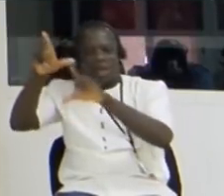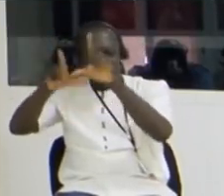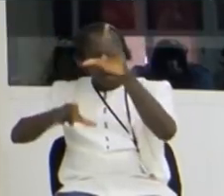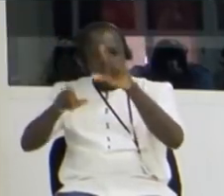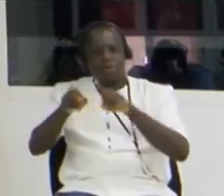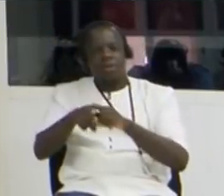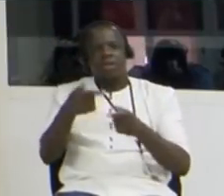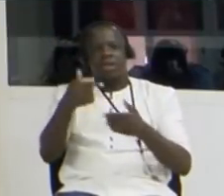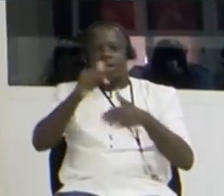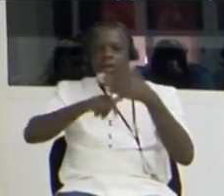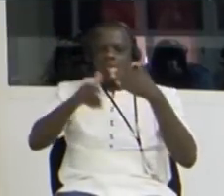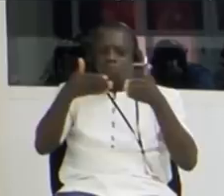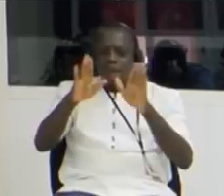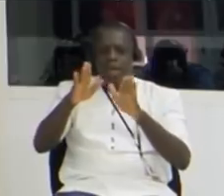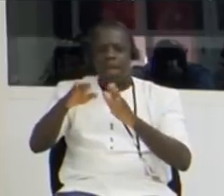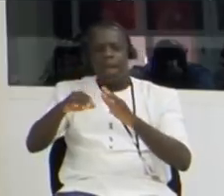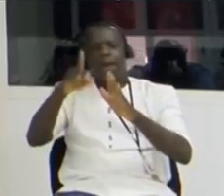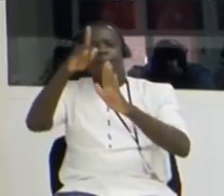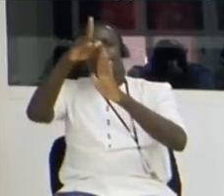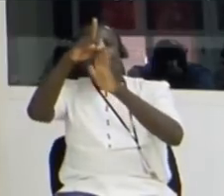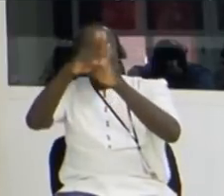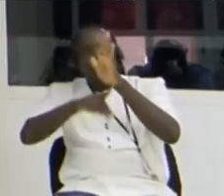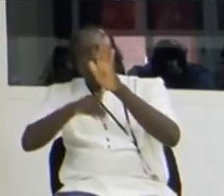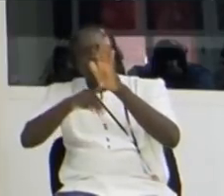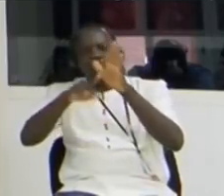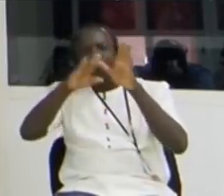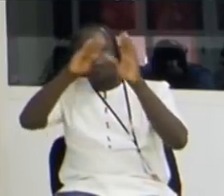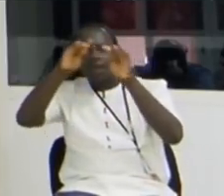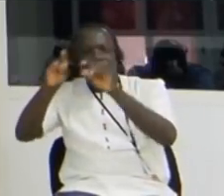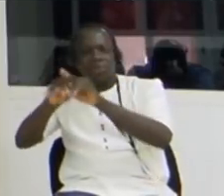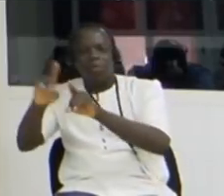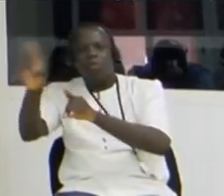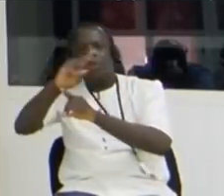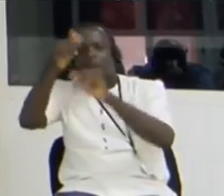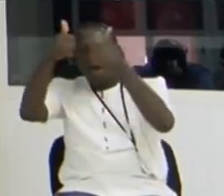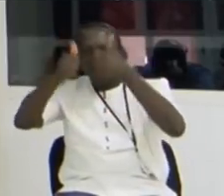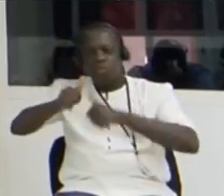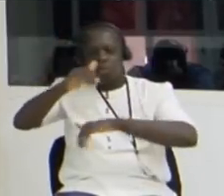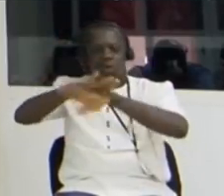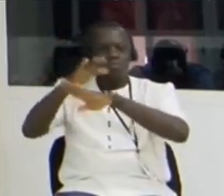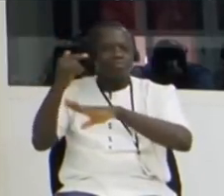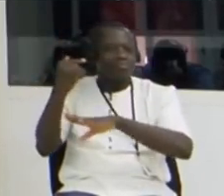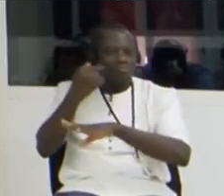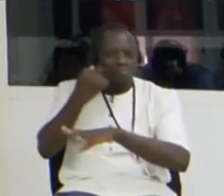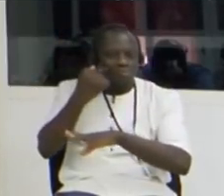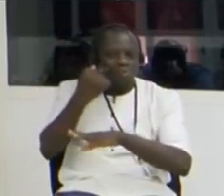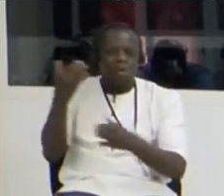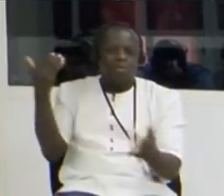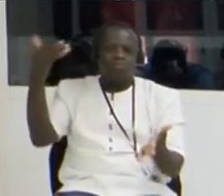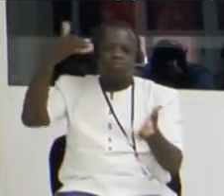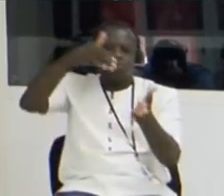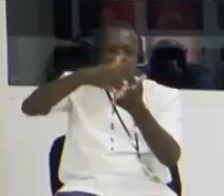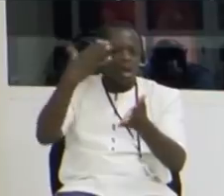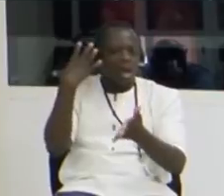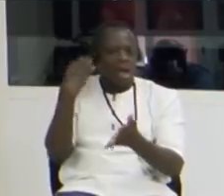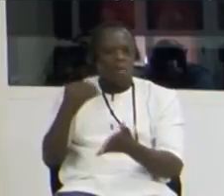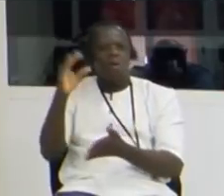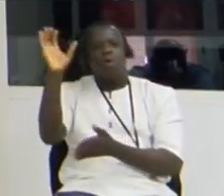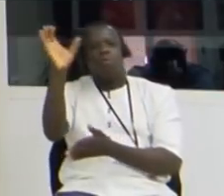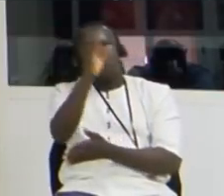In terms of the program of events, what happened on the day, up to how winners were selected and what